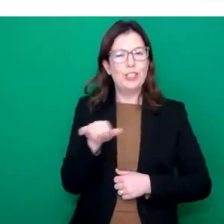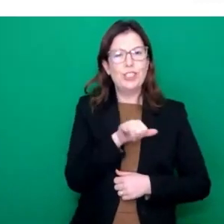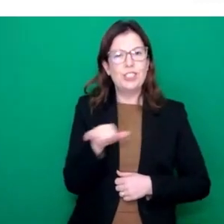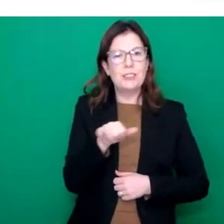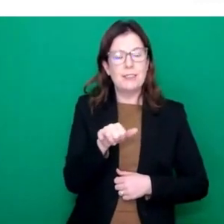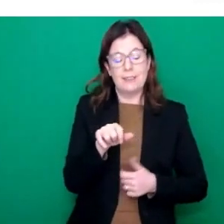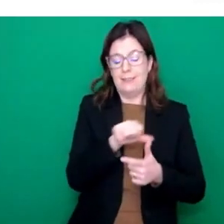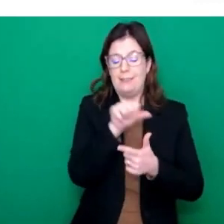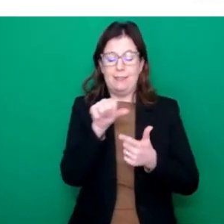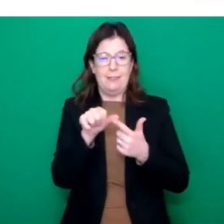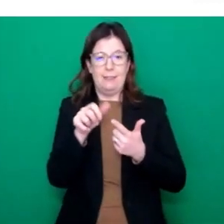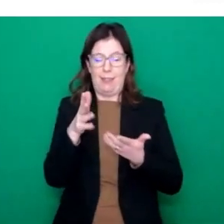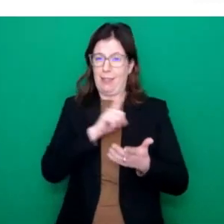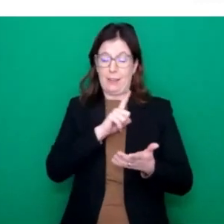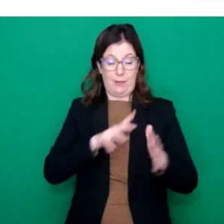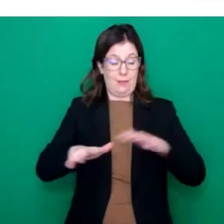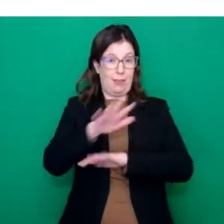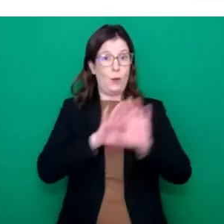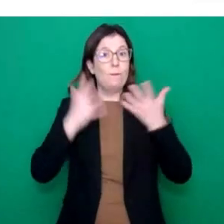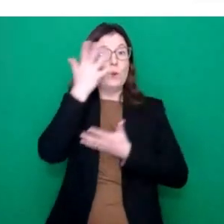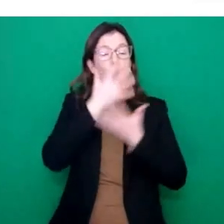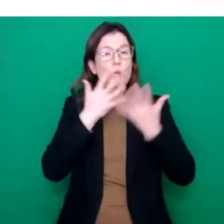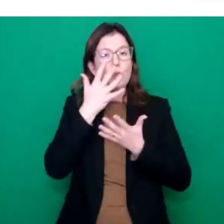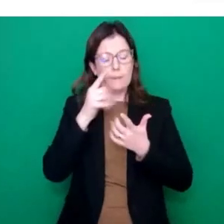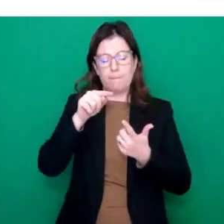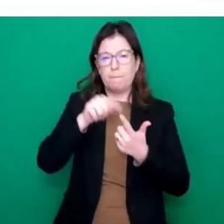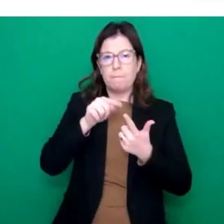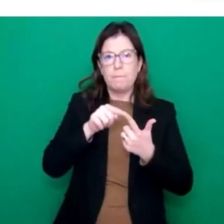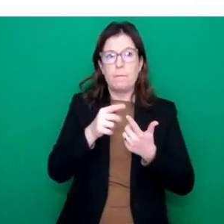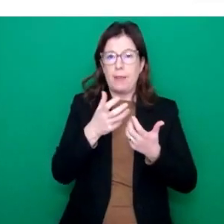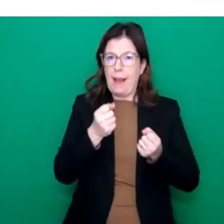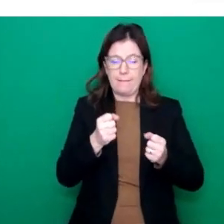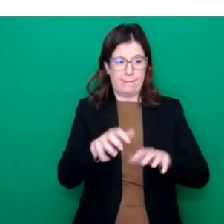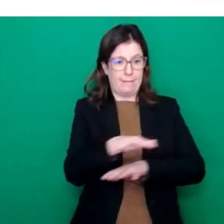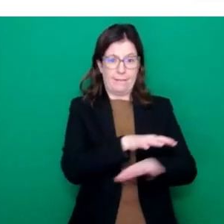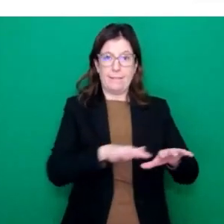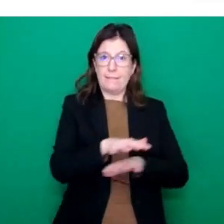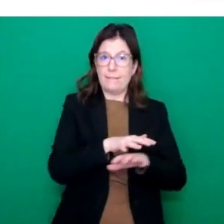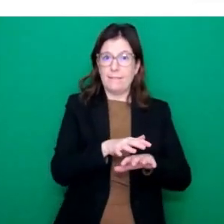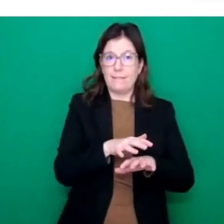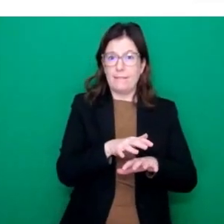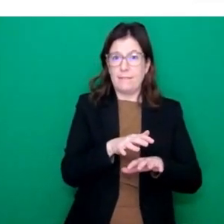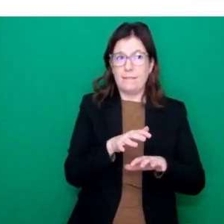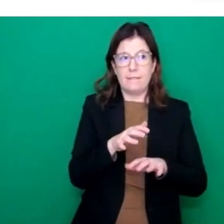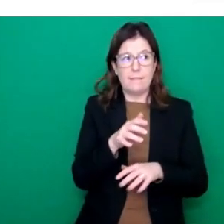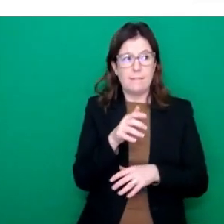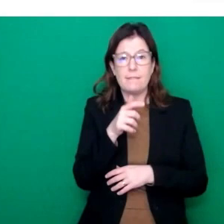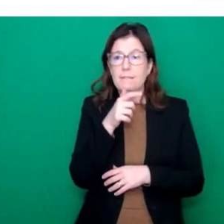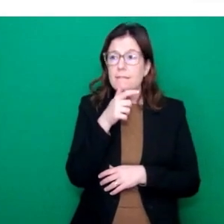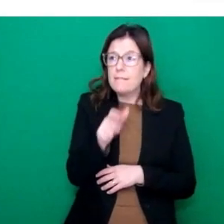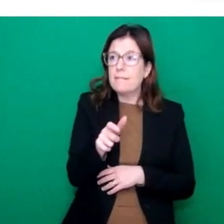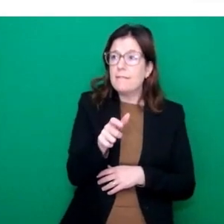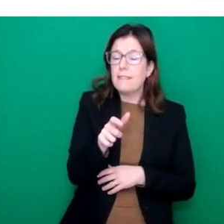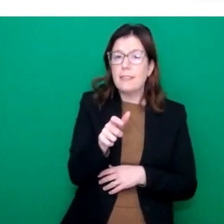and confusion. There is what I find heavy dilution within the definition and interpretation of the